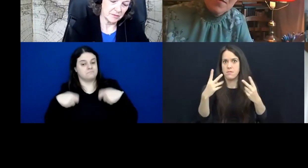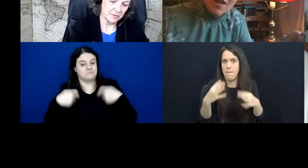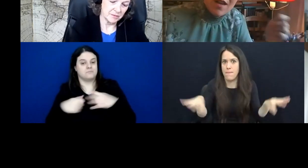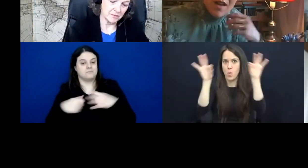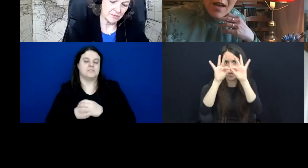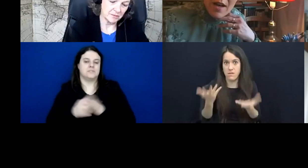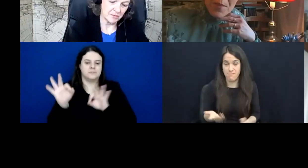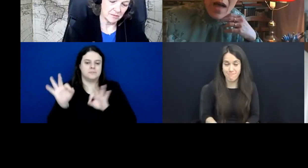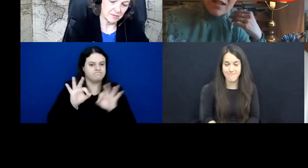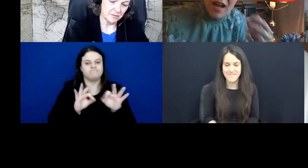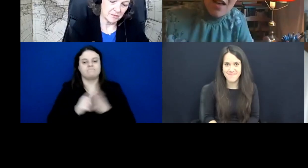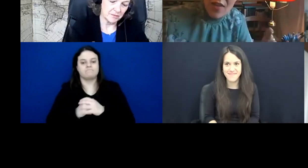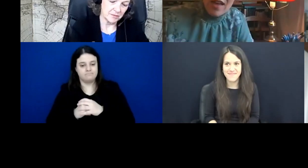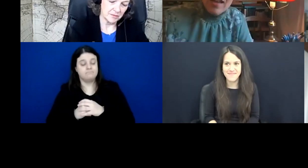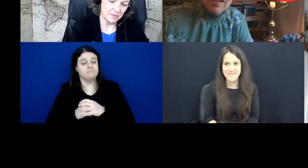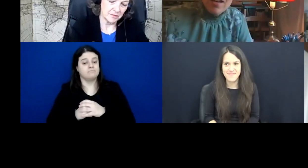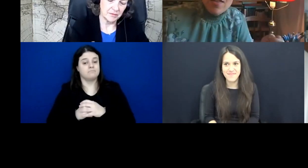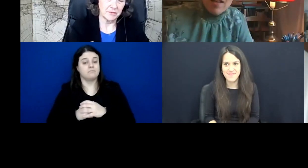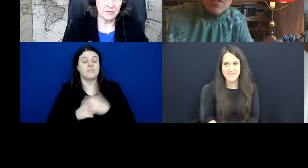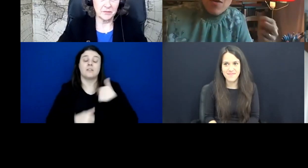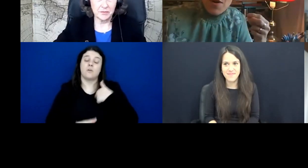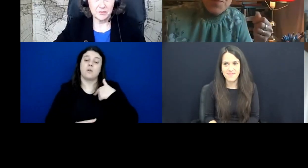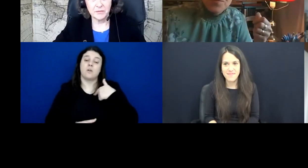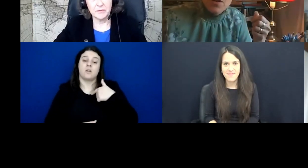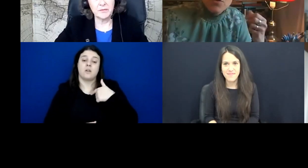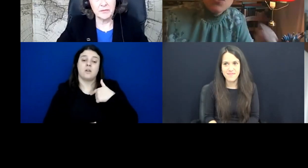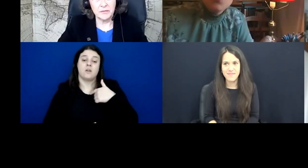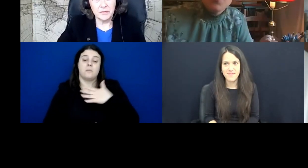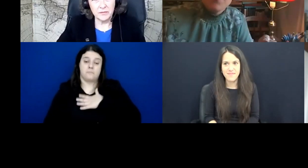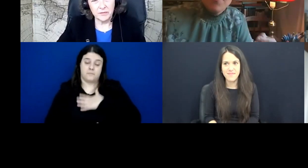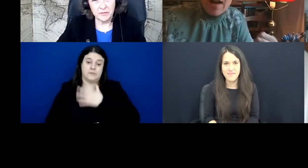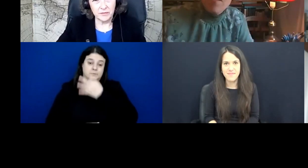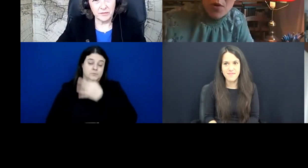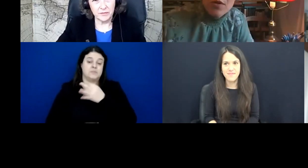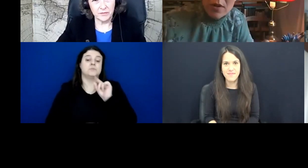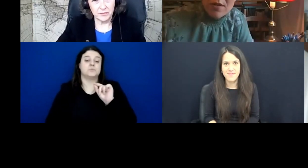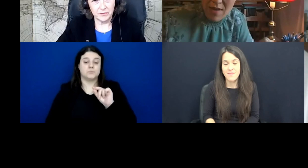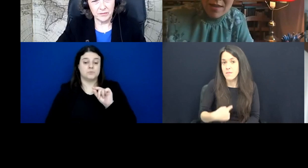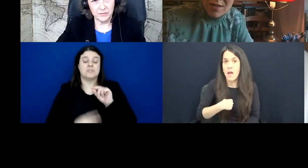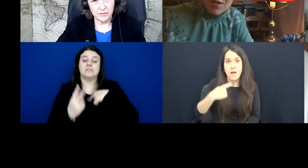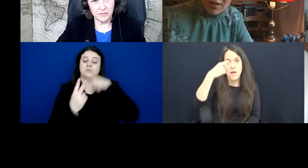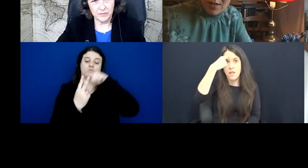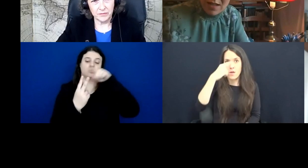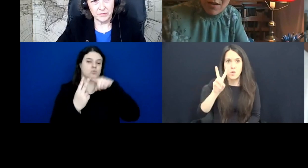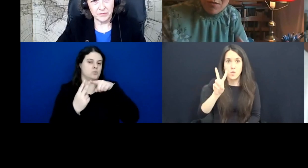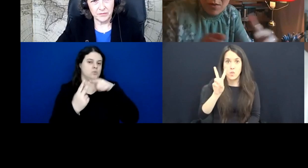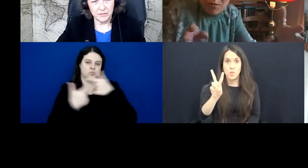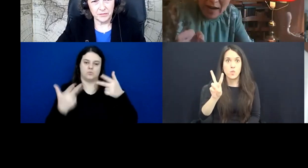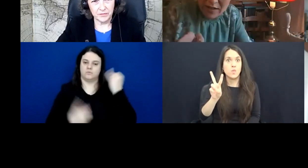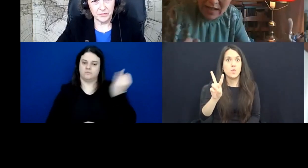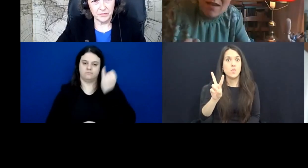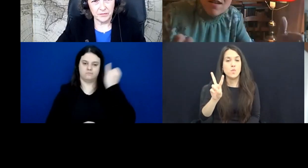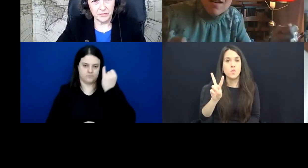function? And I think that there are two very important things to consider,